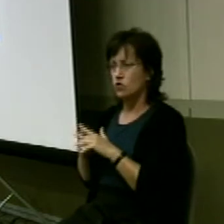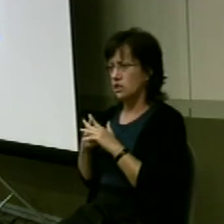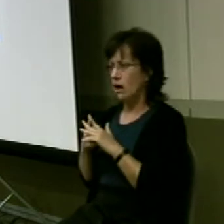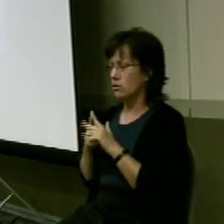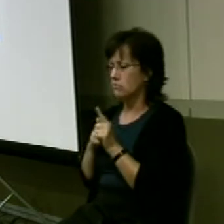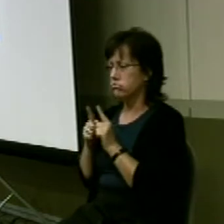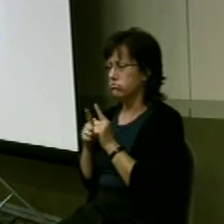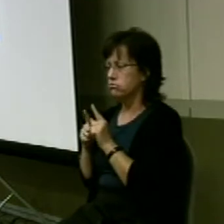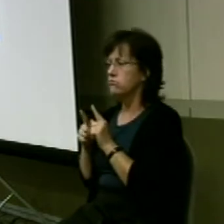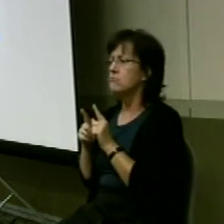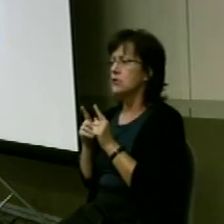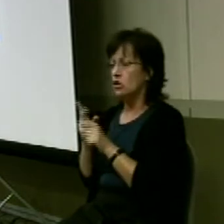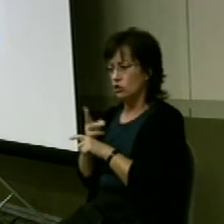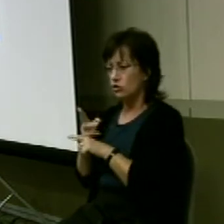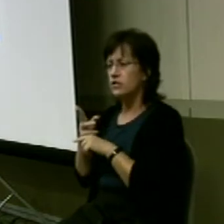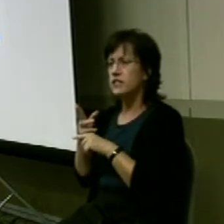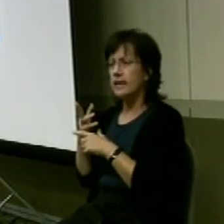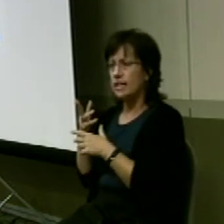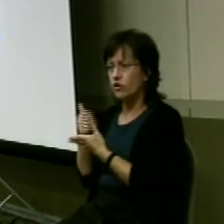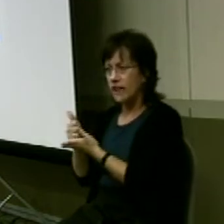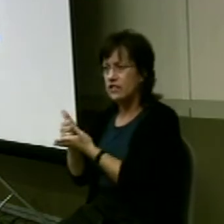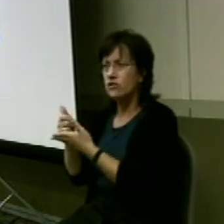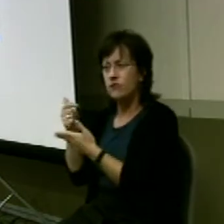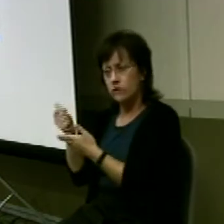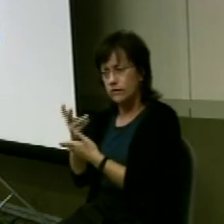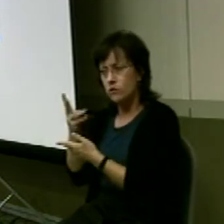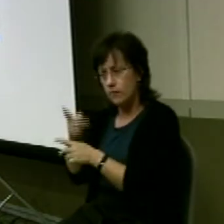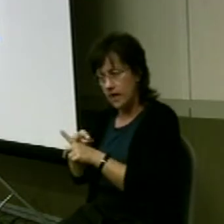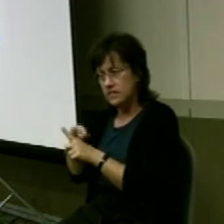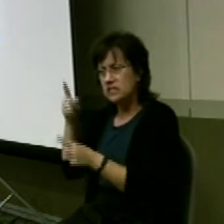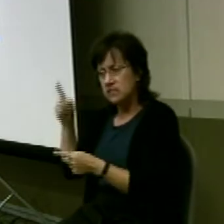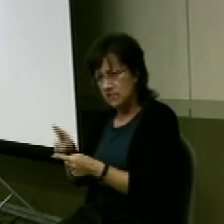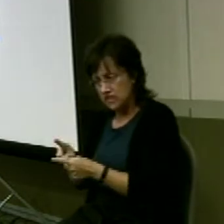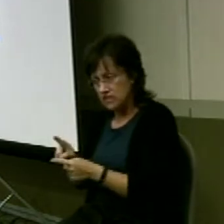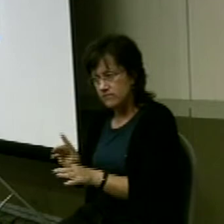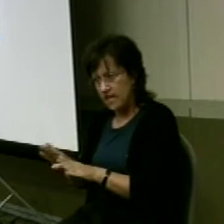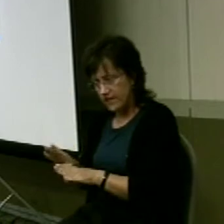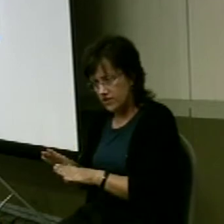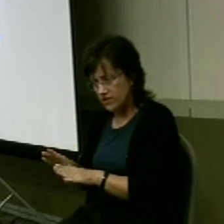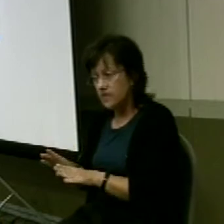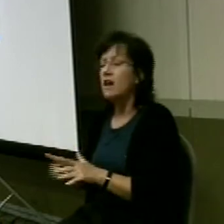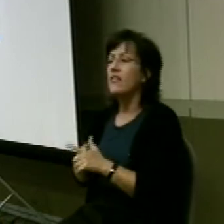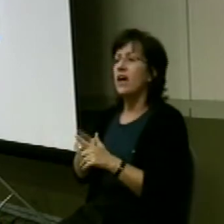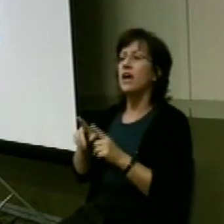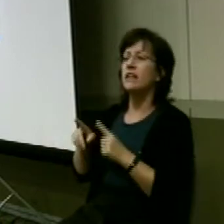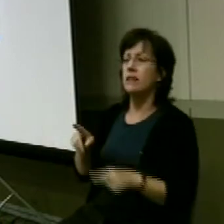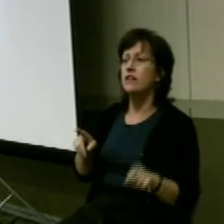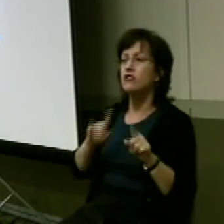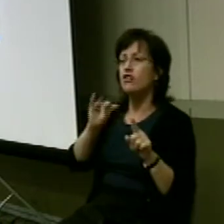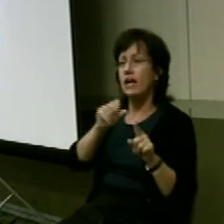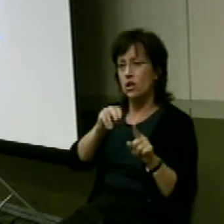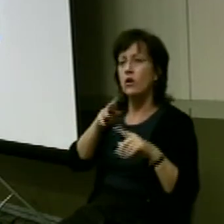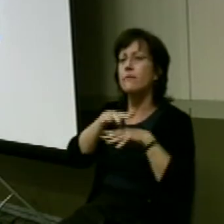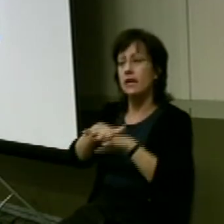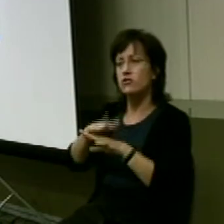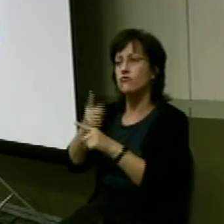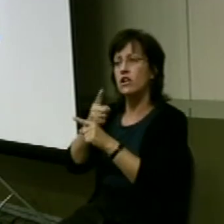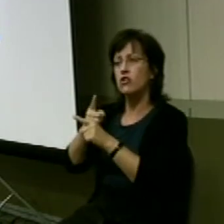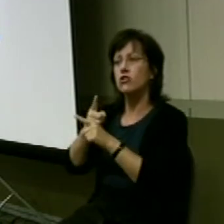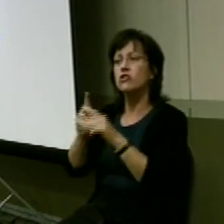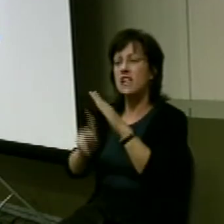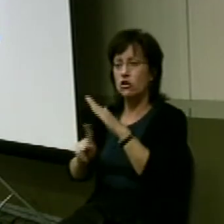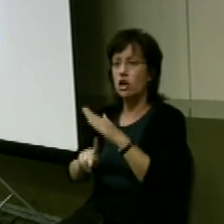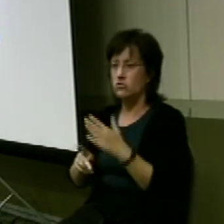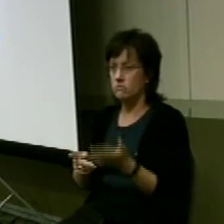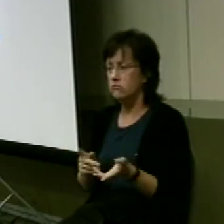beginning, so we wanted to wait until we had used the intervention for a few months and seen the behaviors decrease before we mainstreamed